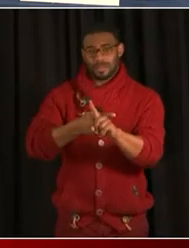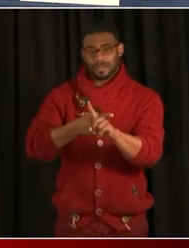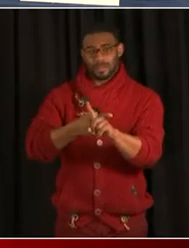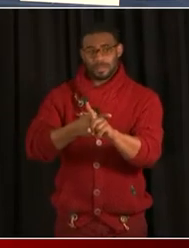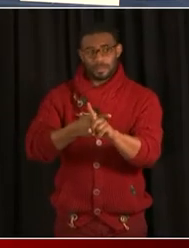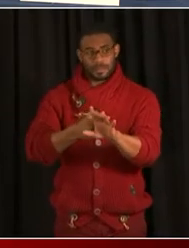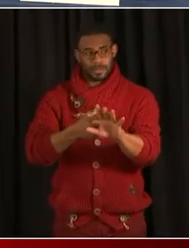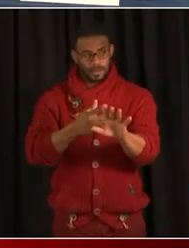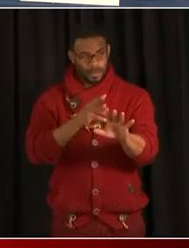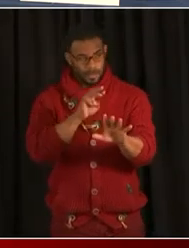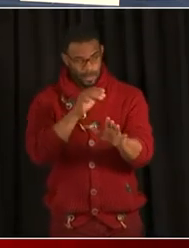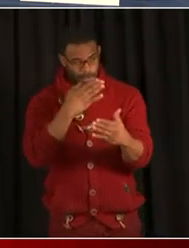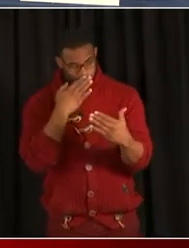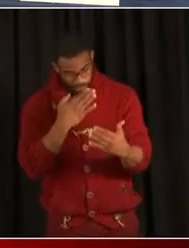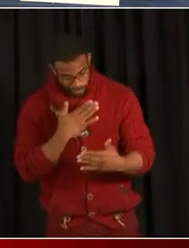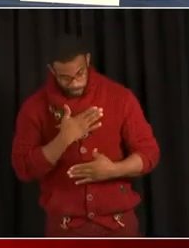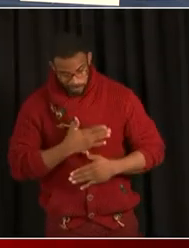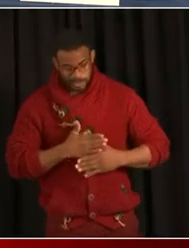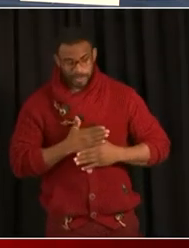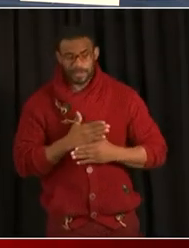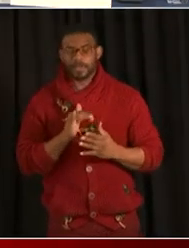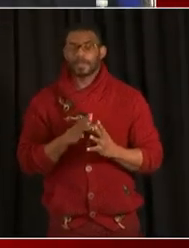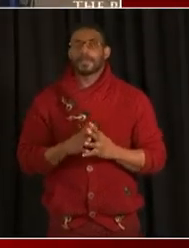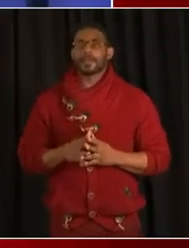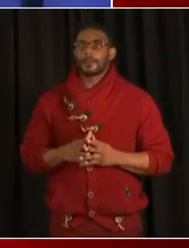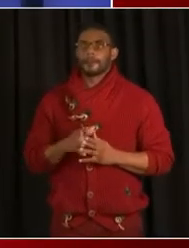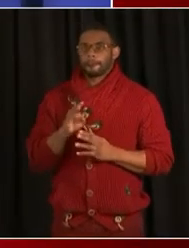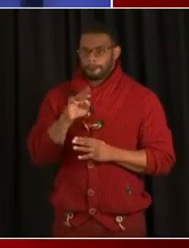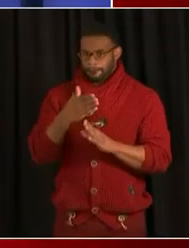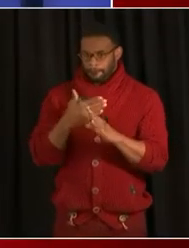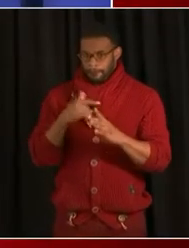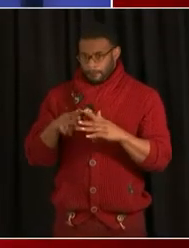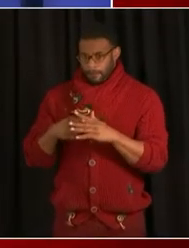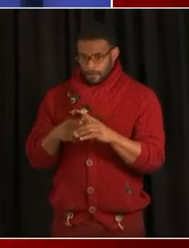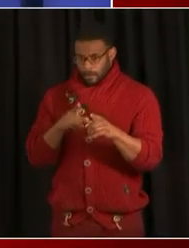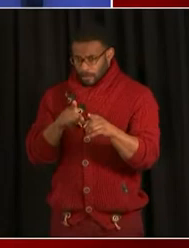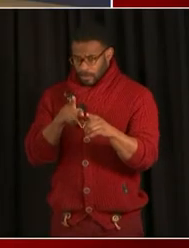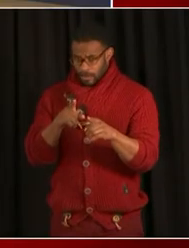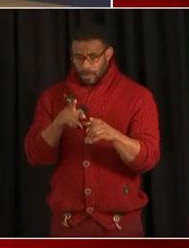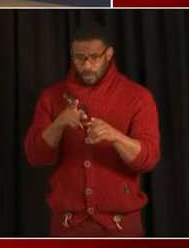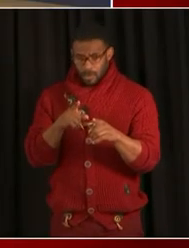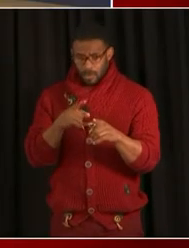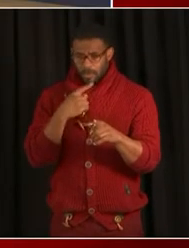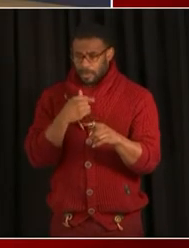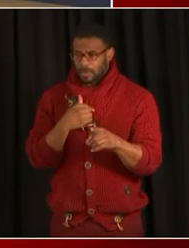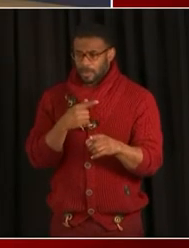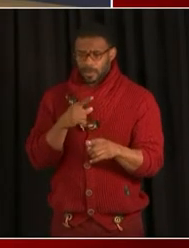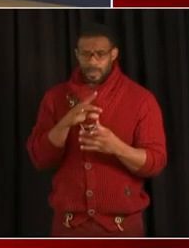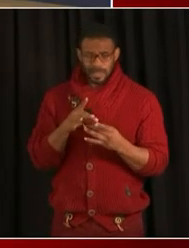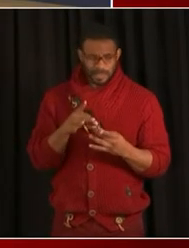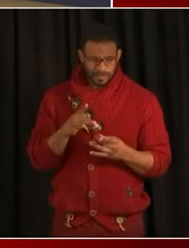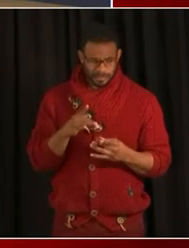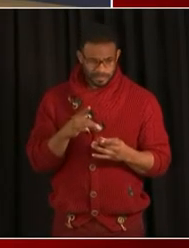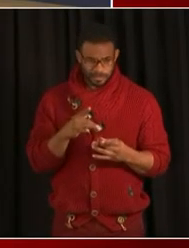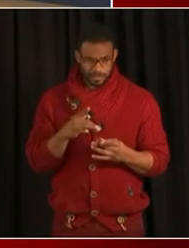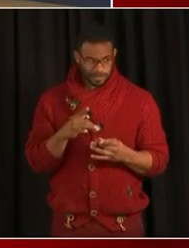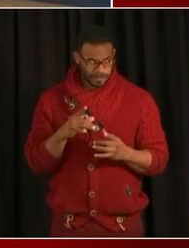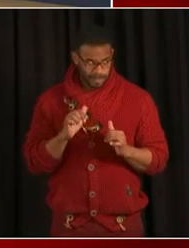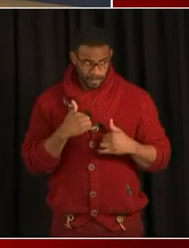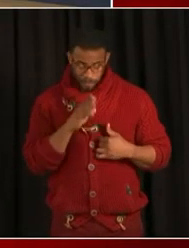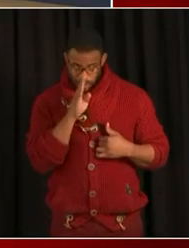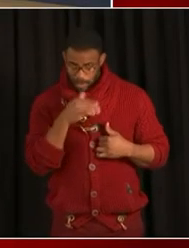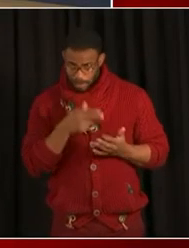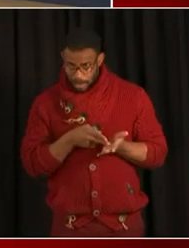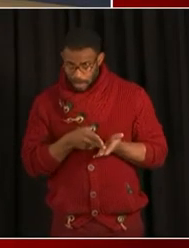No. Well, and Mark, thank you for sharing that. And Mark, before we started, you were teasing me and you said, hey, can I be candid here?